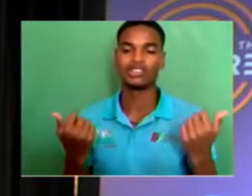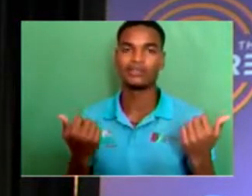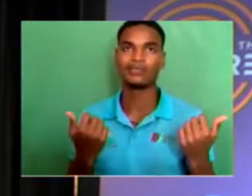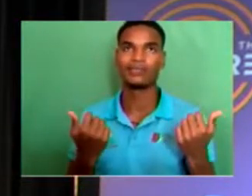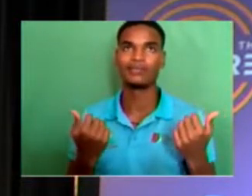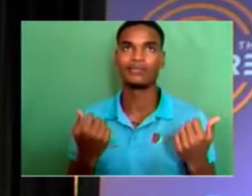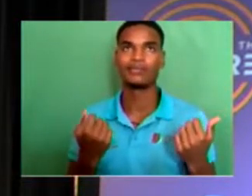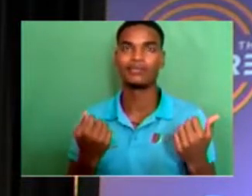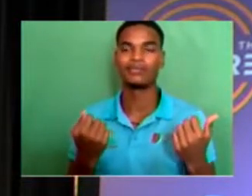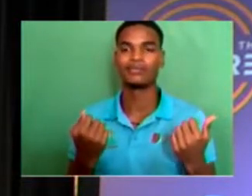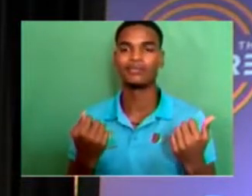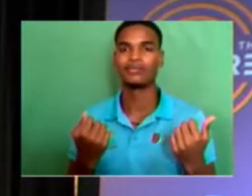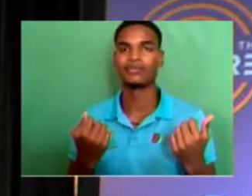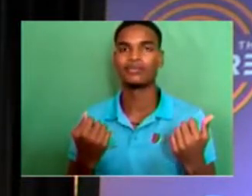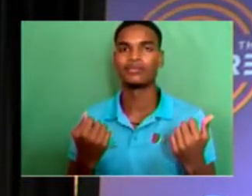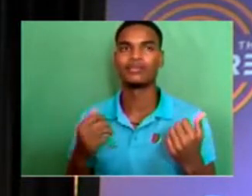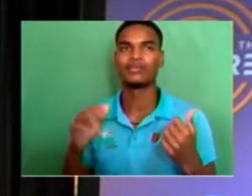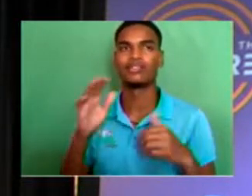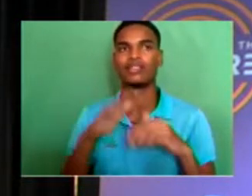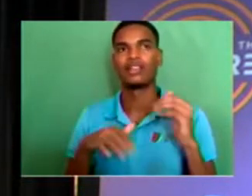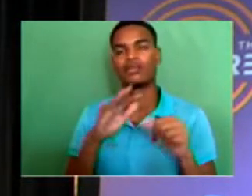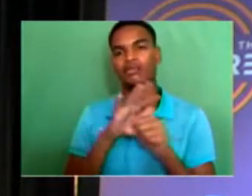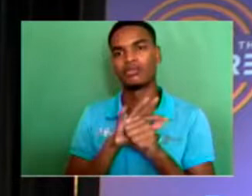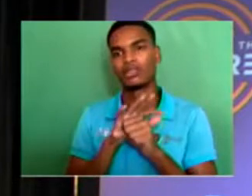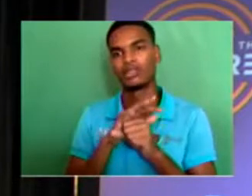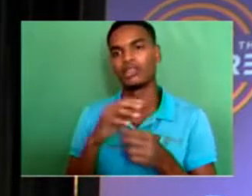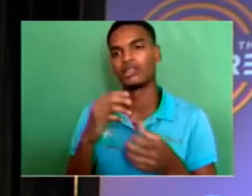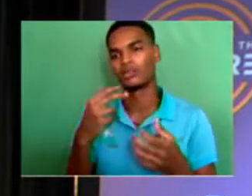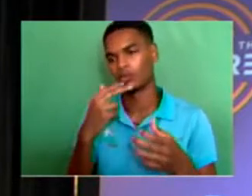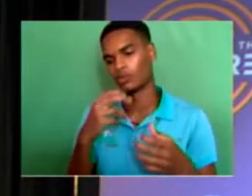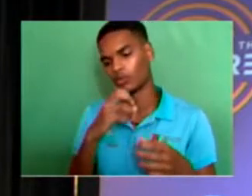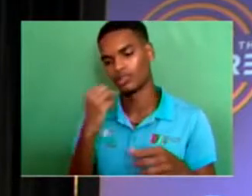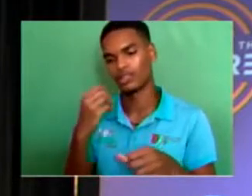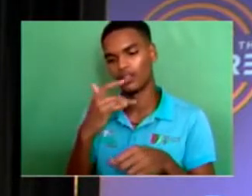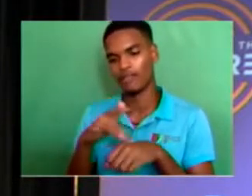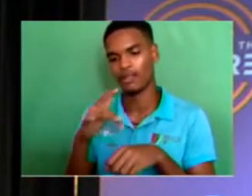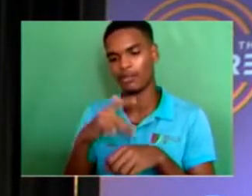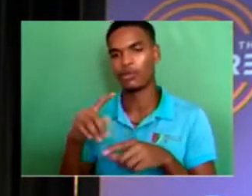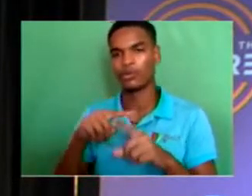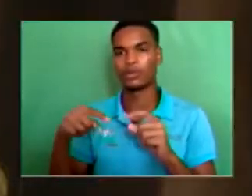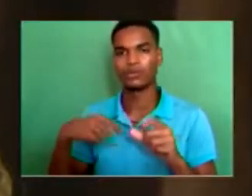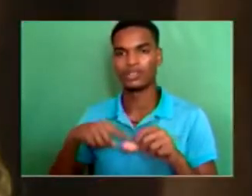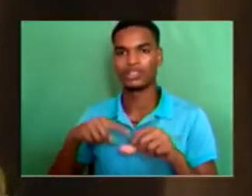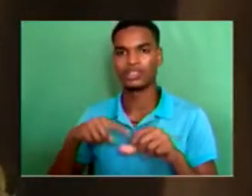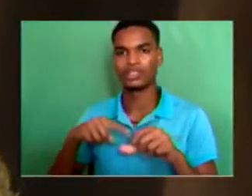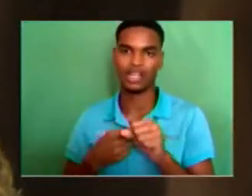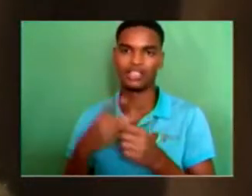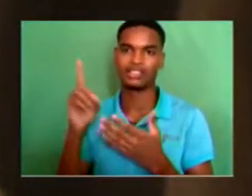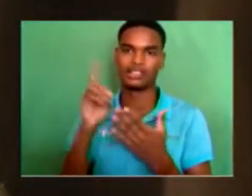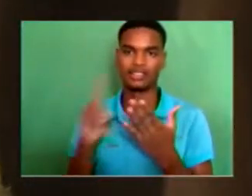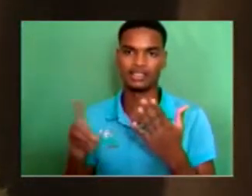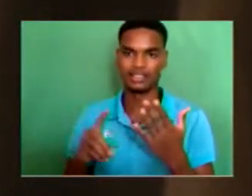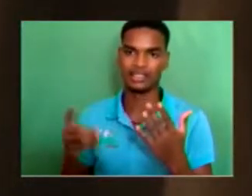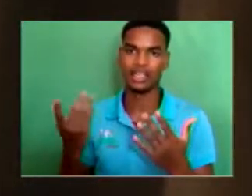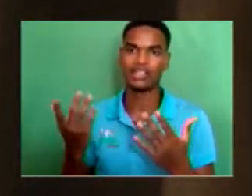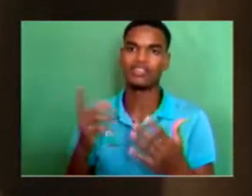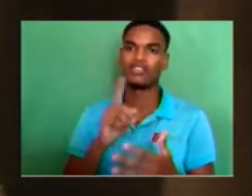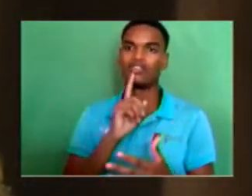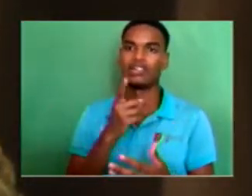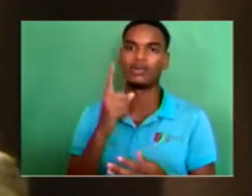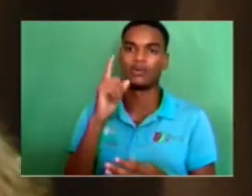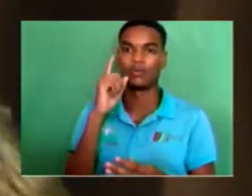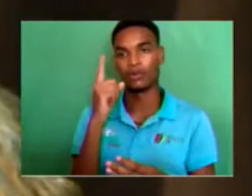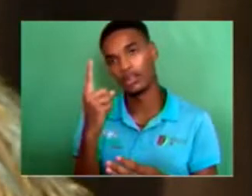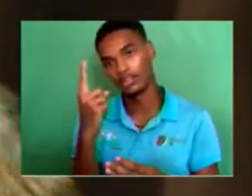the compression that was available to us when we started to design these markets was at 1.